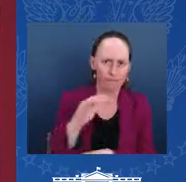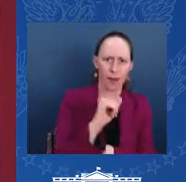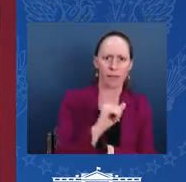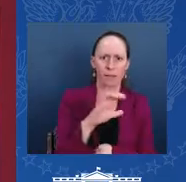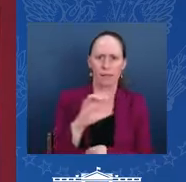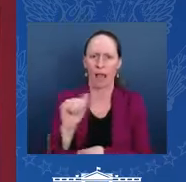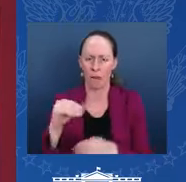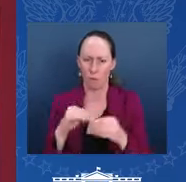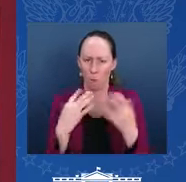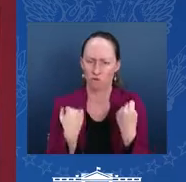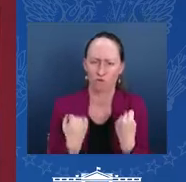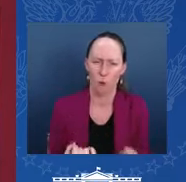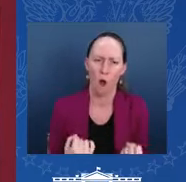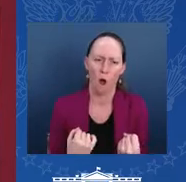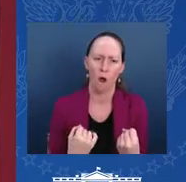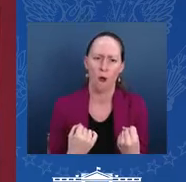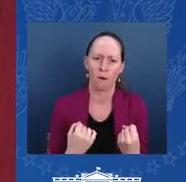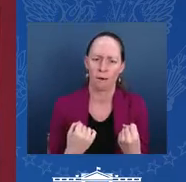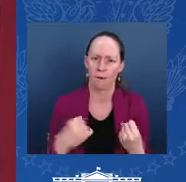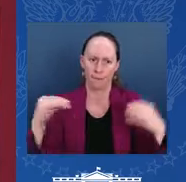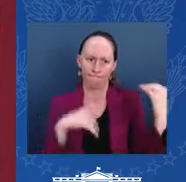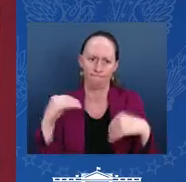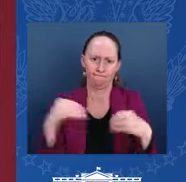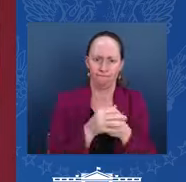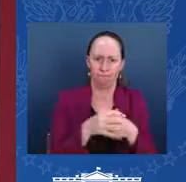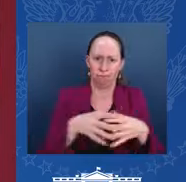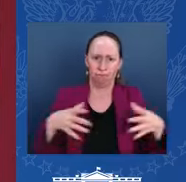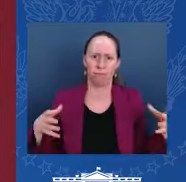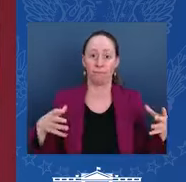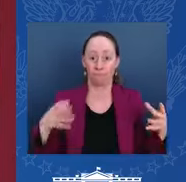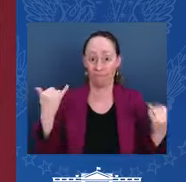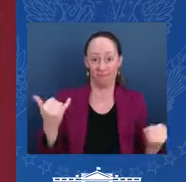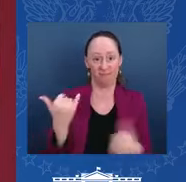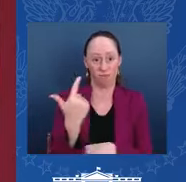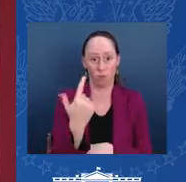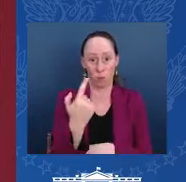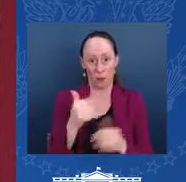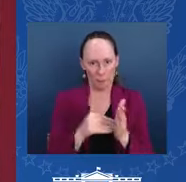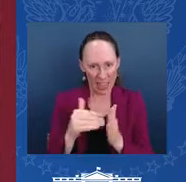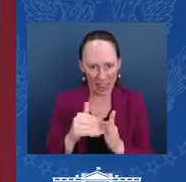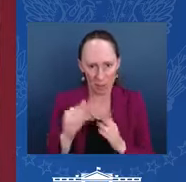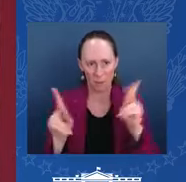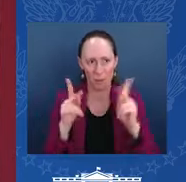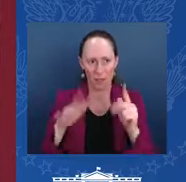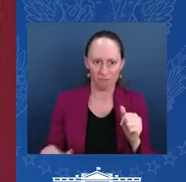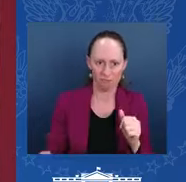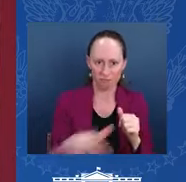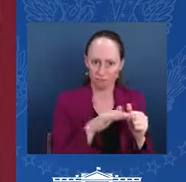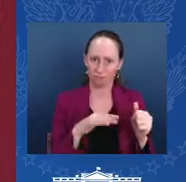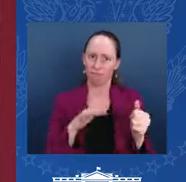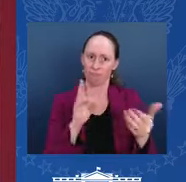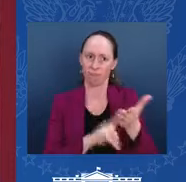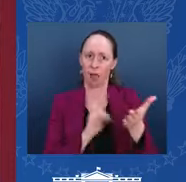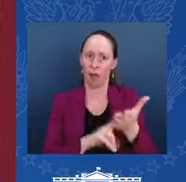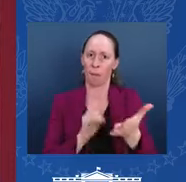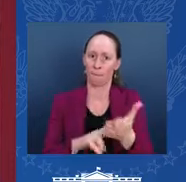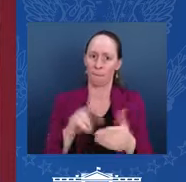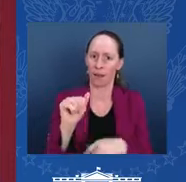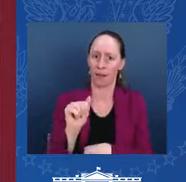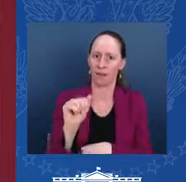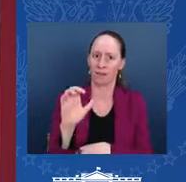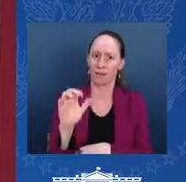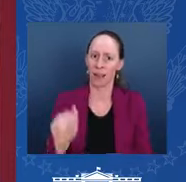21 million Americans covered by the Affordable Care Act marketplace. That's 9 million more people,